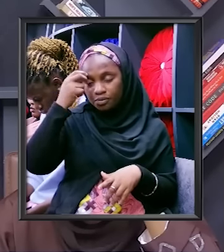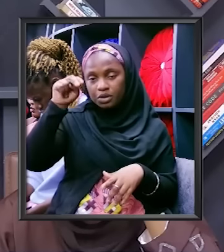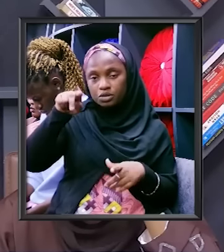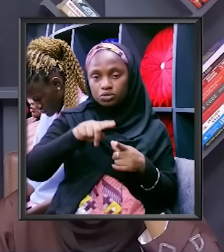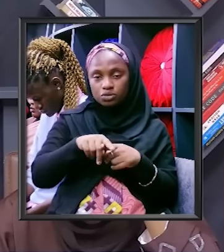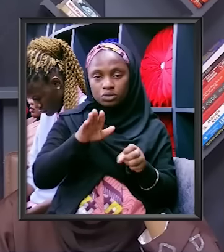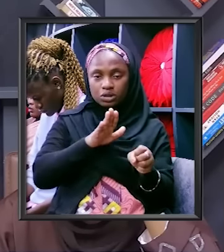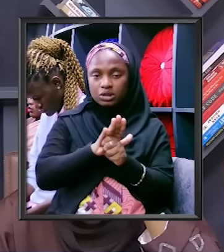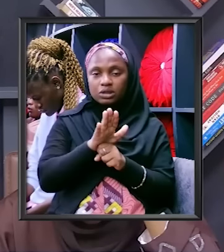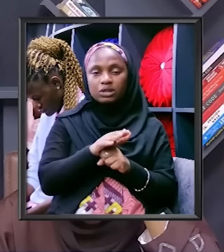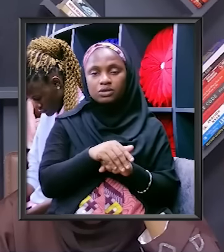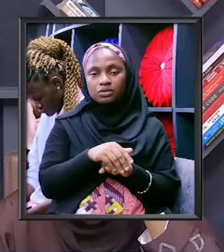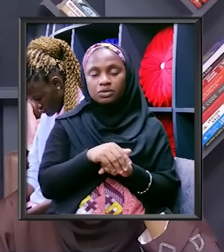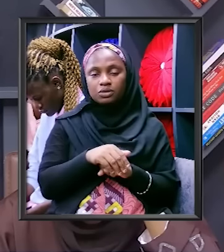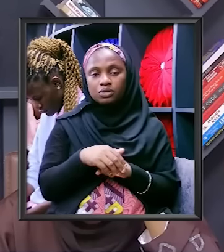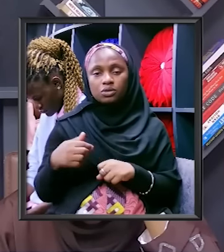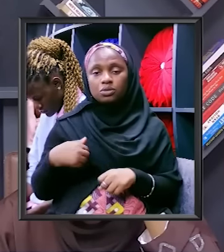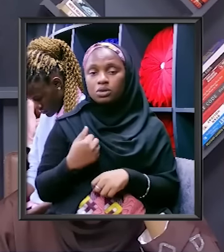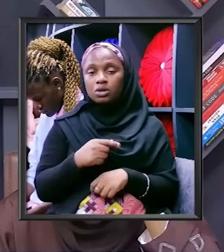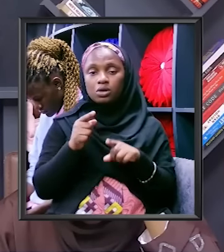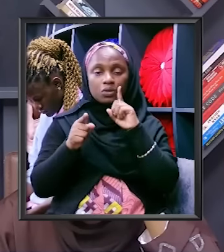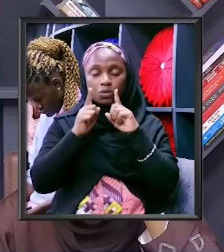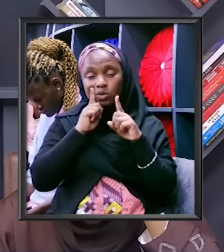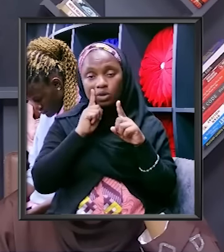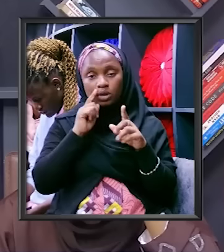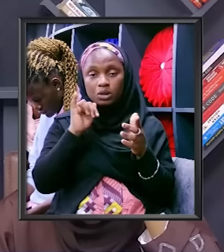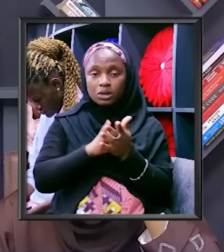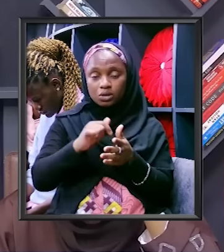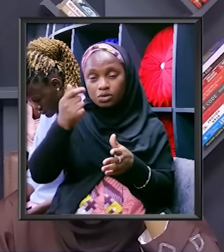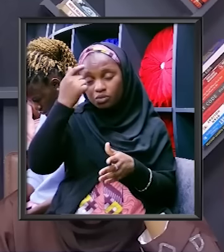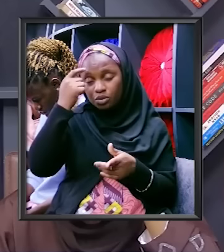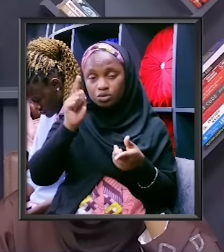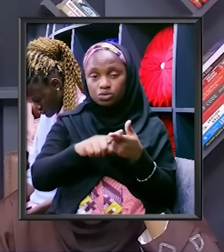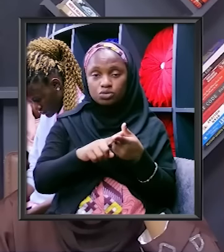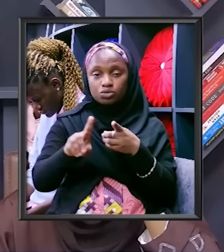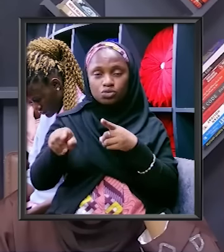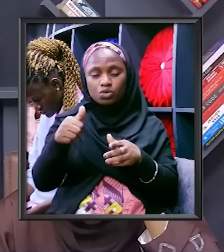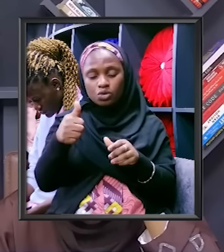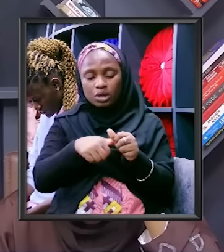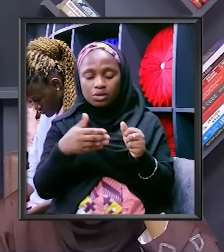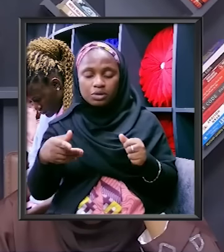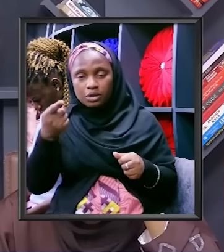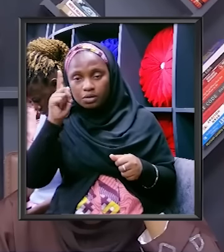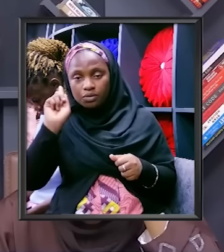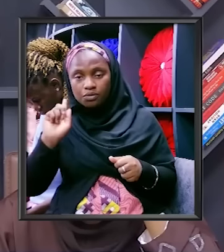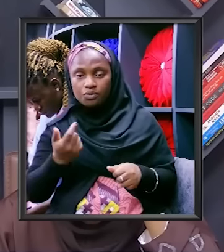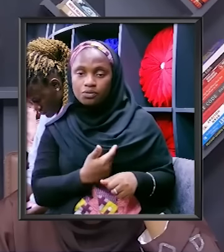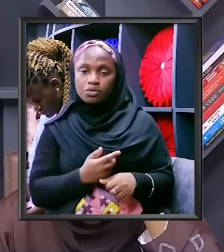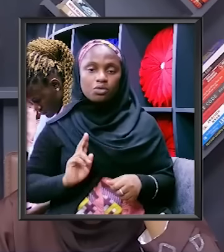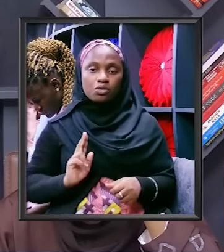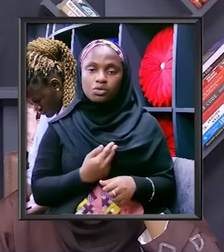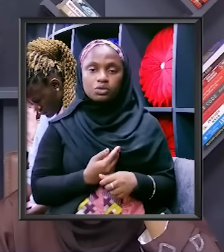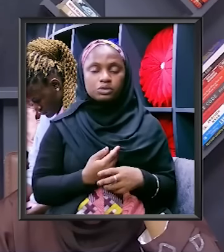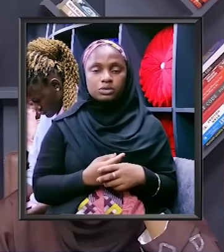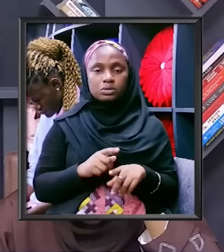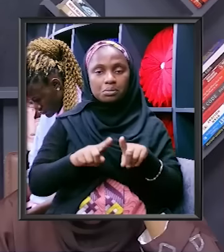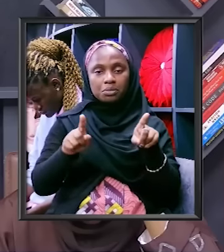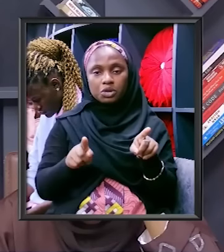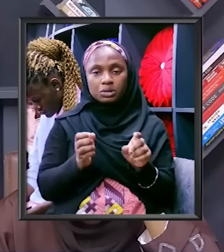they talk say make the government do everything for us. But government create enabling